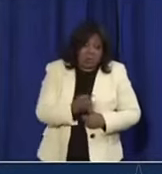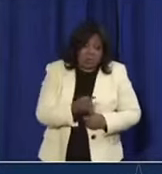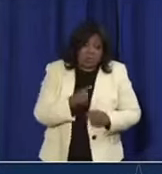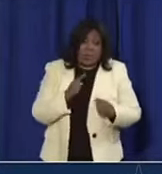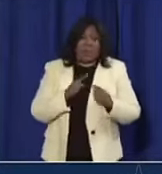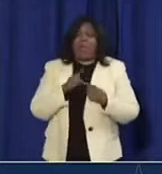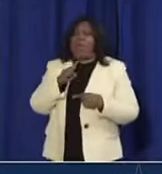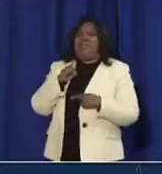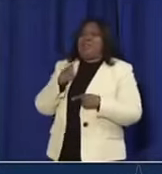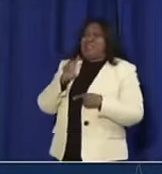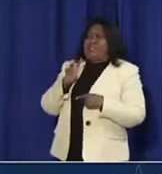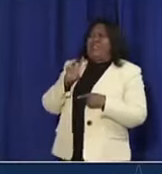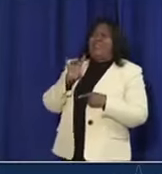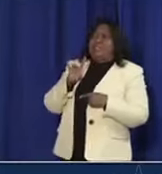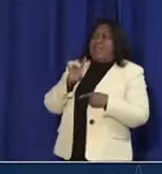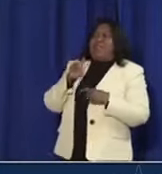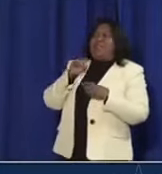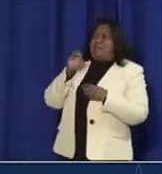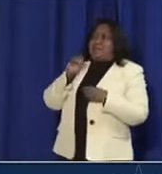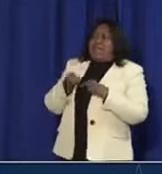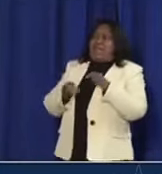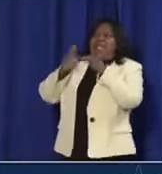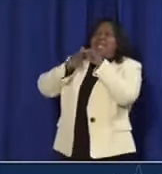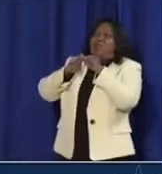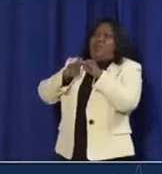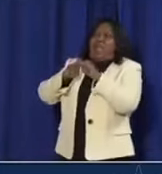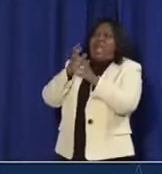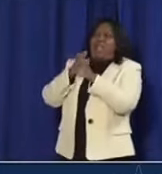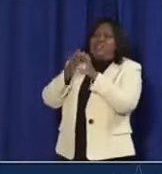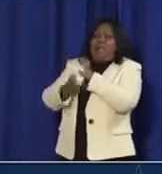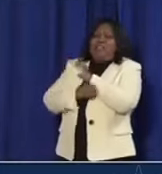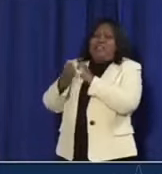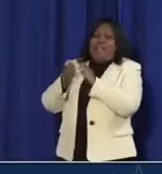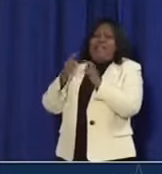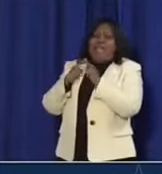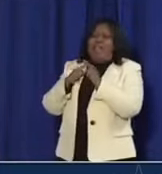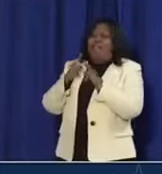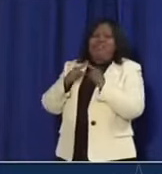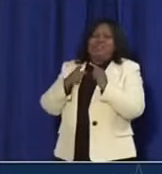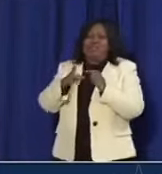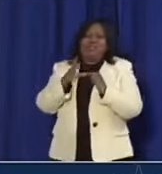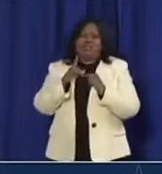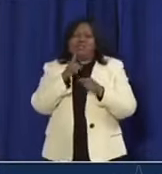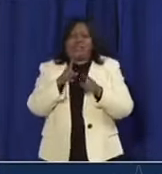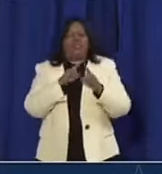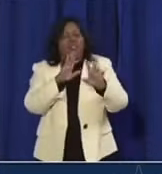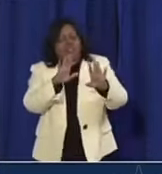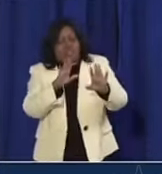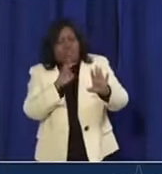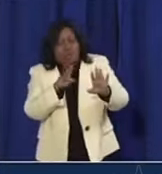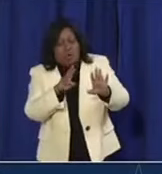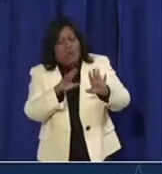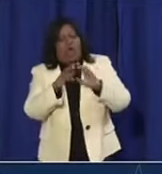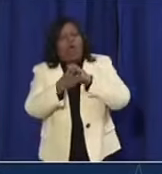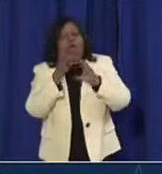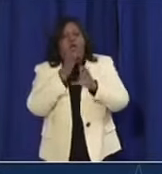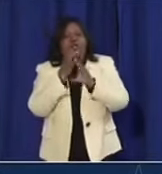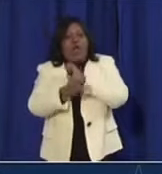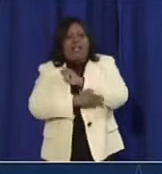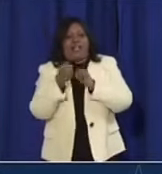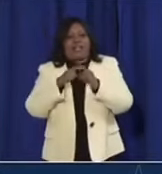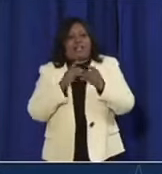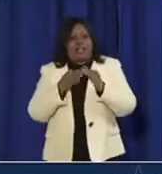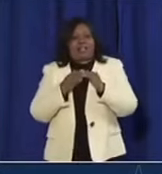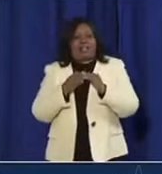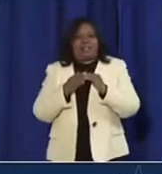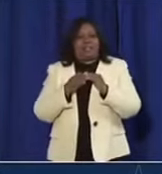is the 178% increase in carjackings, violent carjackings in downtown Chicago. No, you are, sir. Carjackings in our city Millennium are Park.